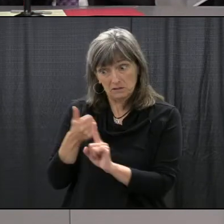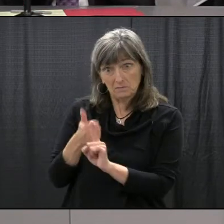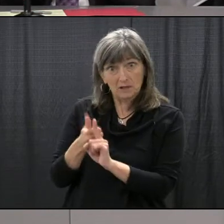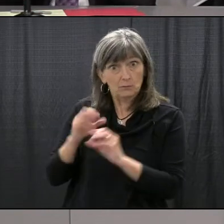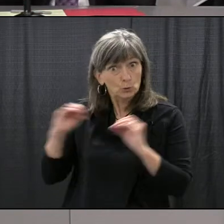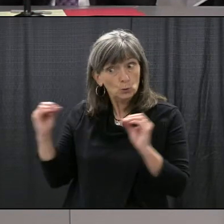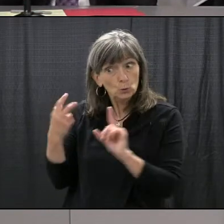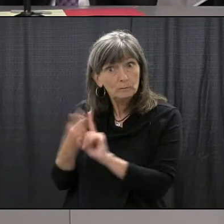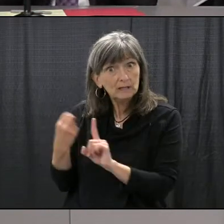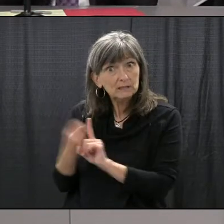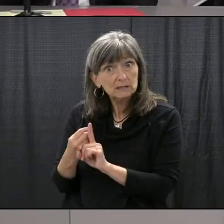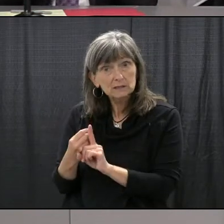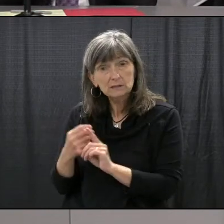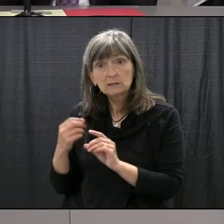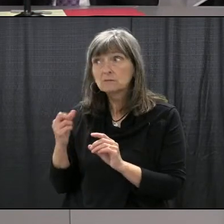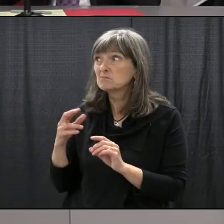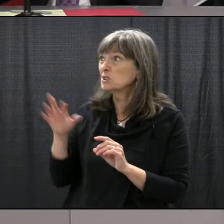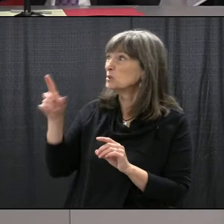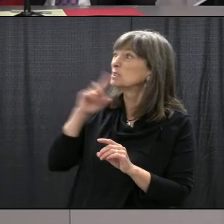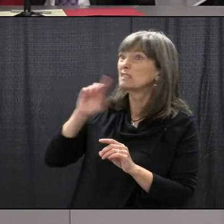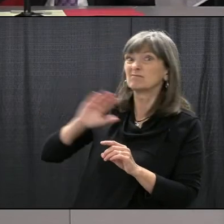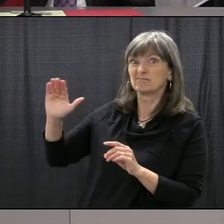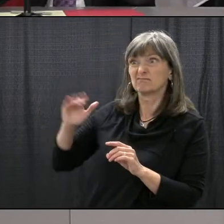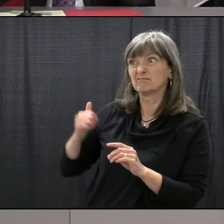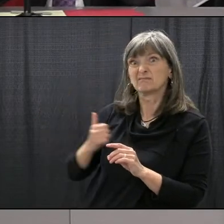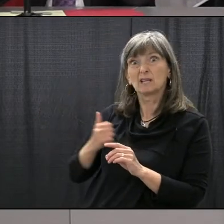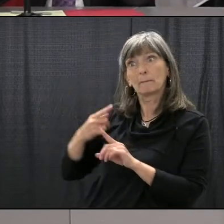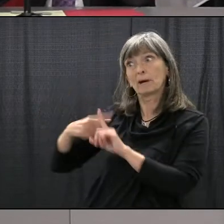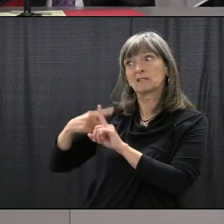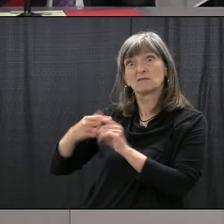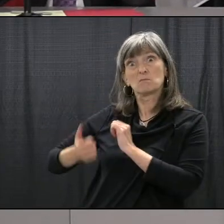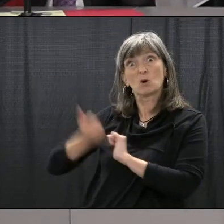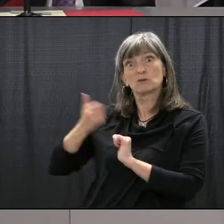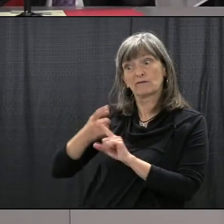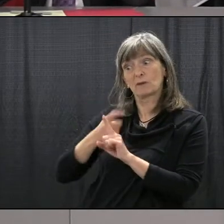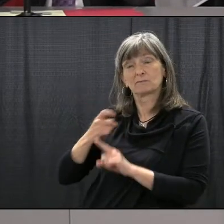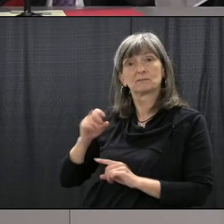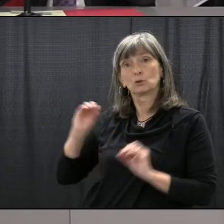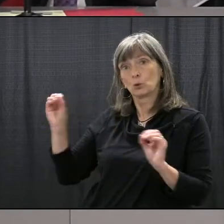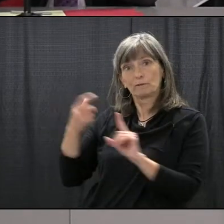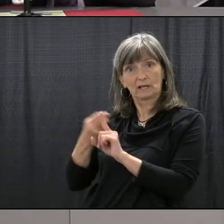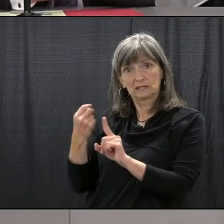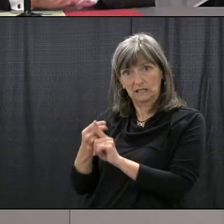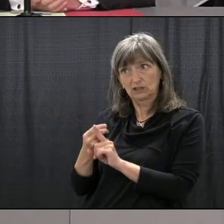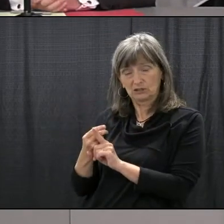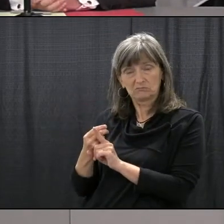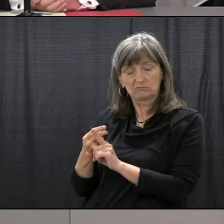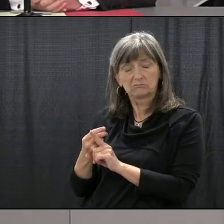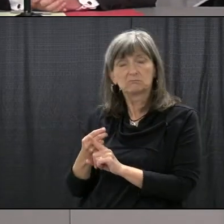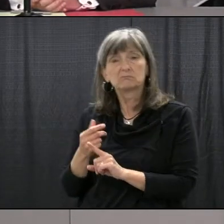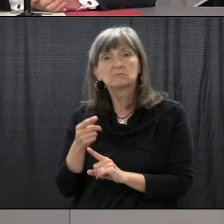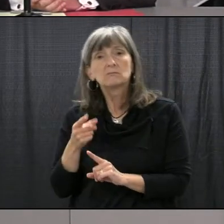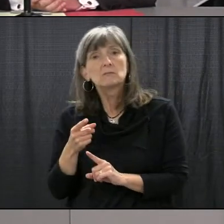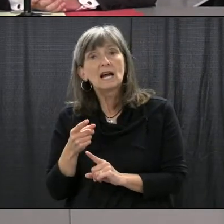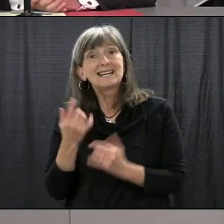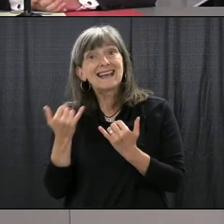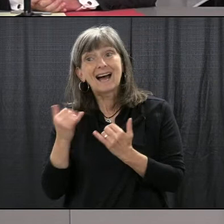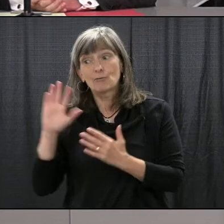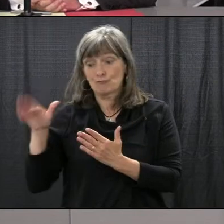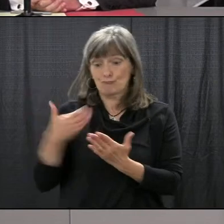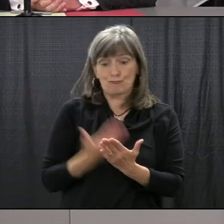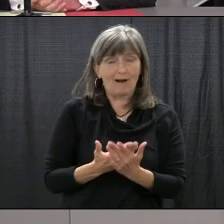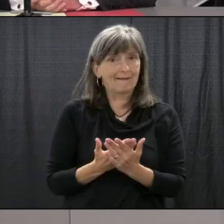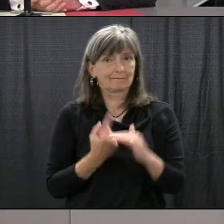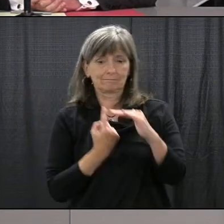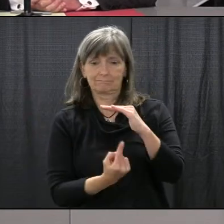Like you said, nationally 90% of the cases are. And because people no longer have to isolate for those first 14 days,